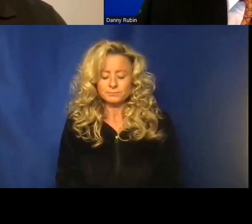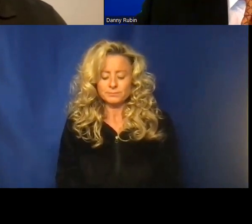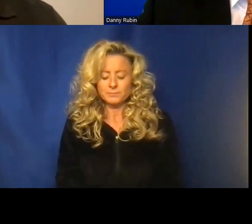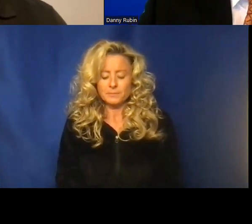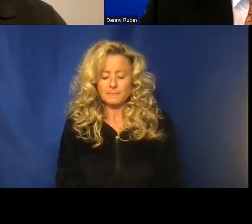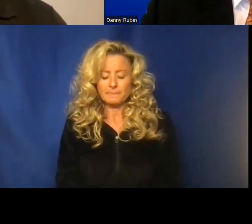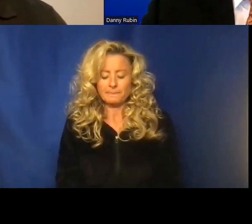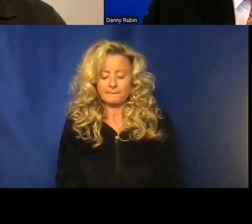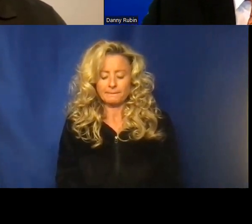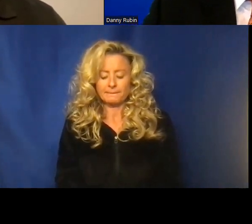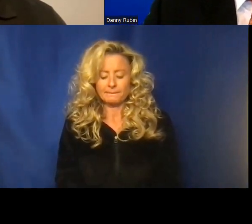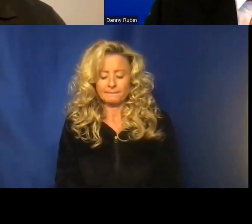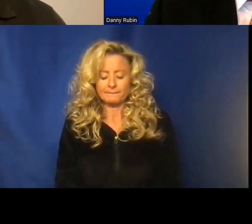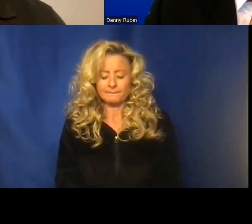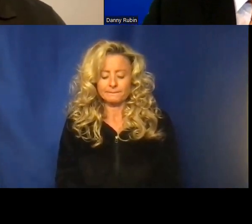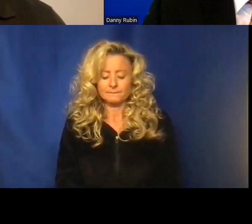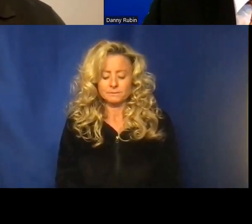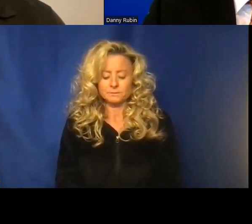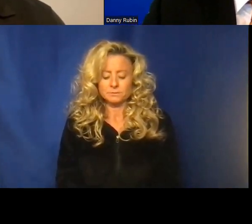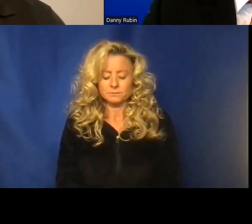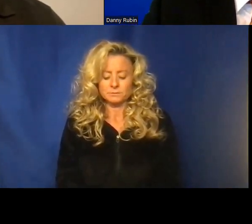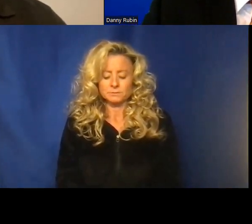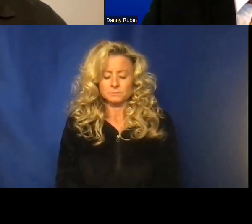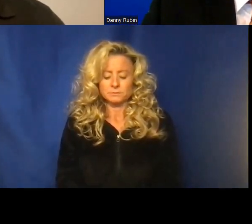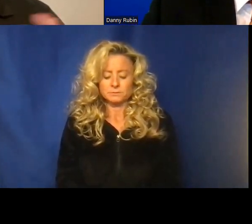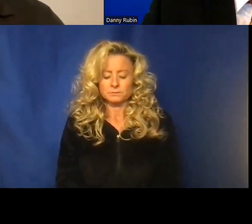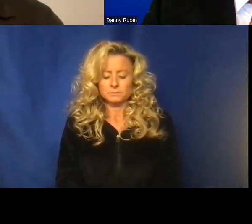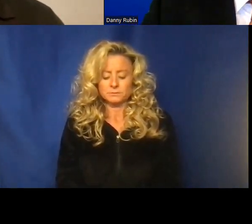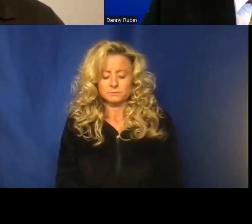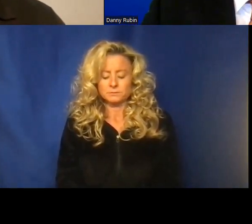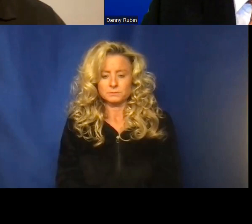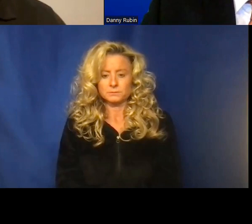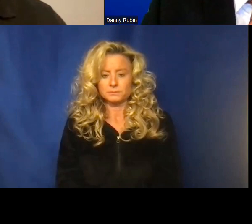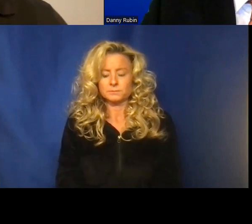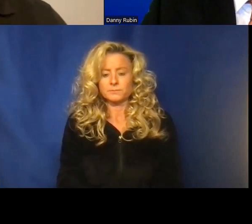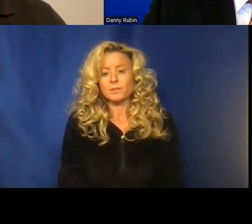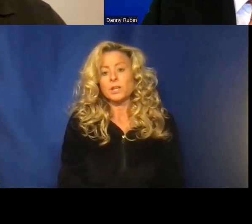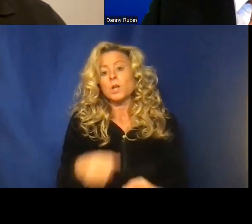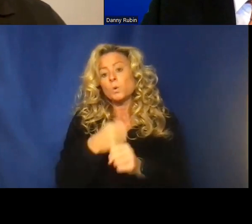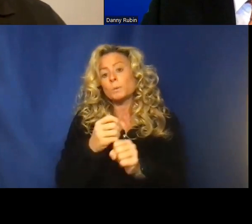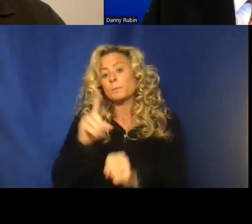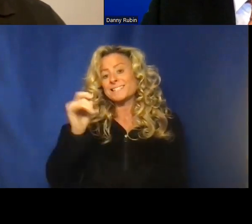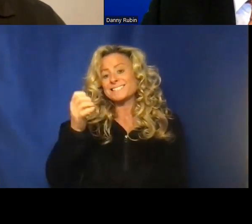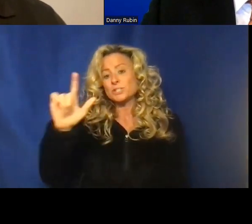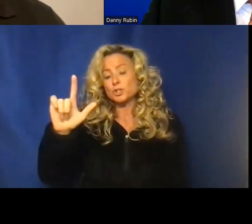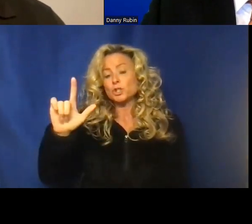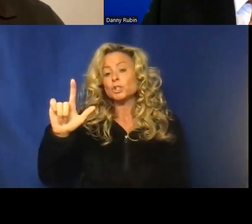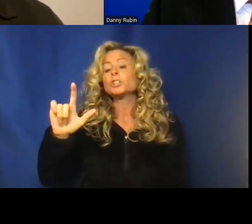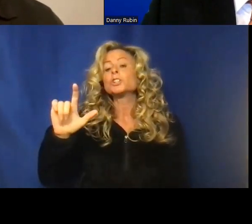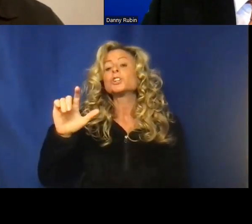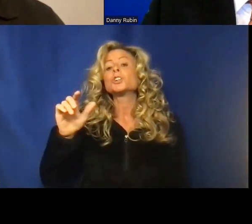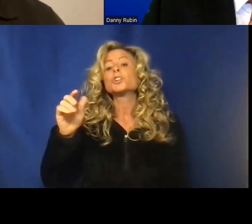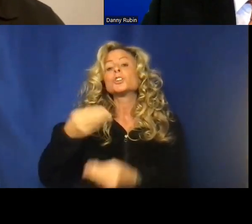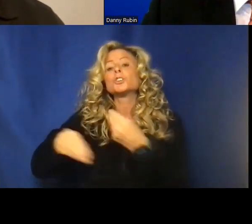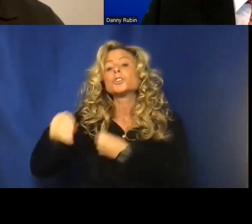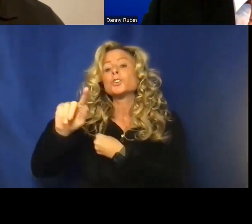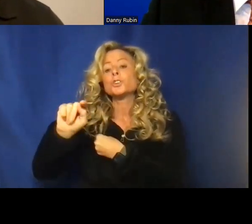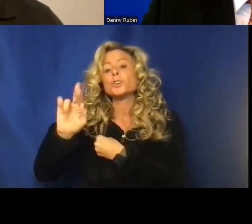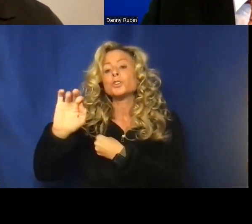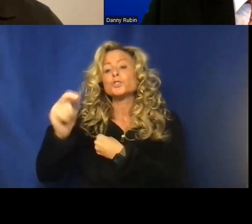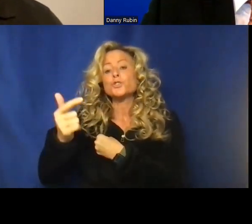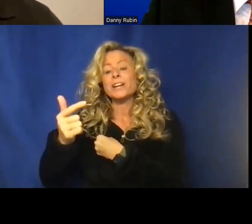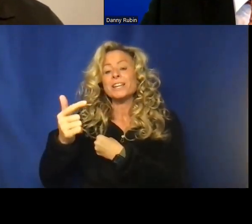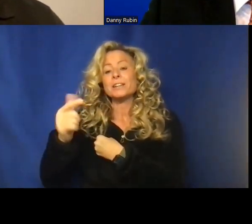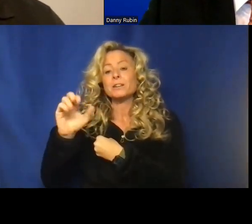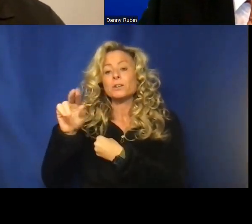There's a lot of games related to it, but what we do is we make digital trading cards, and we sell those digital trading cards, and then